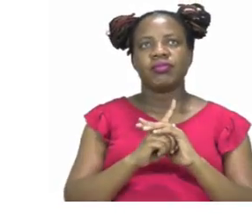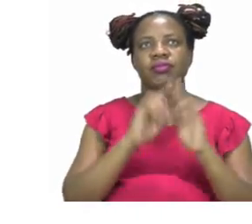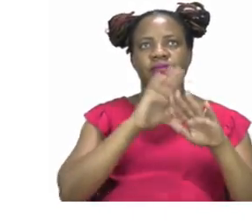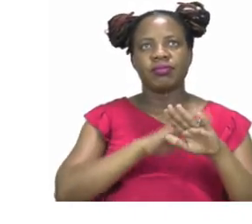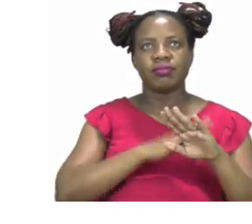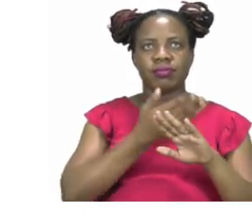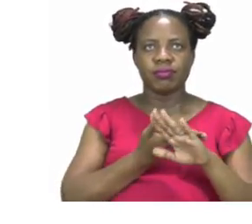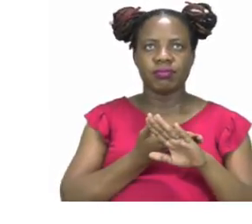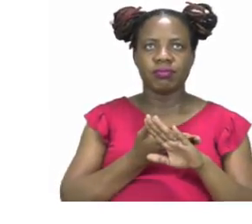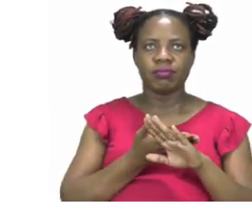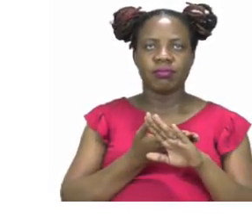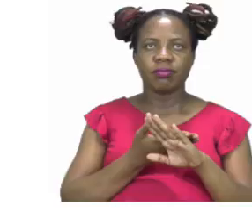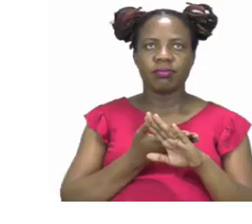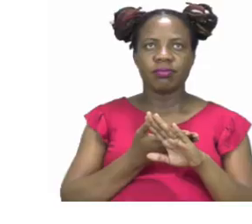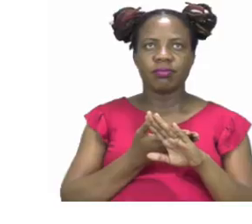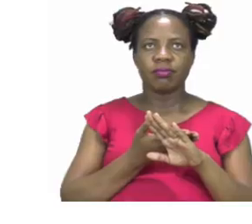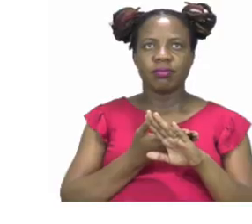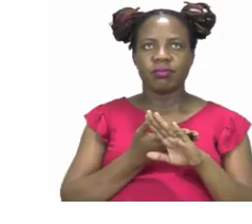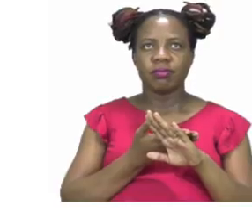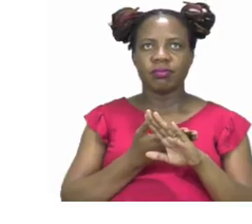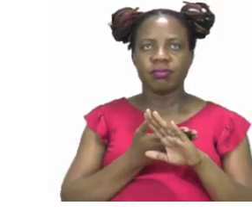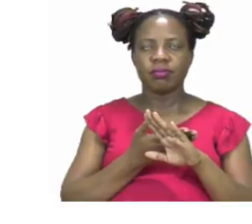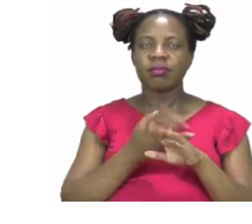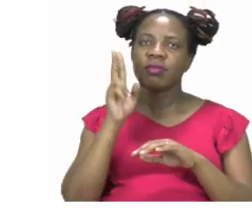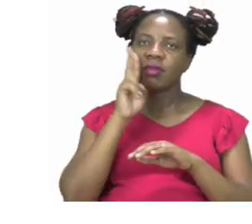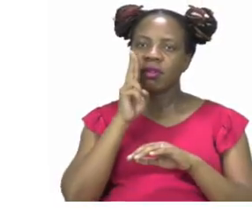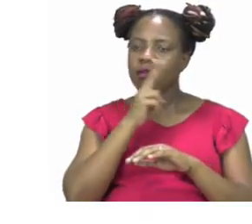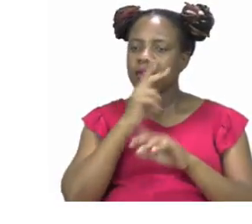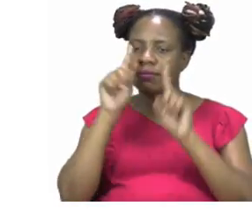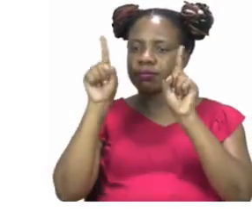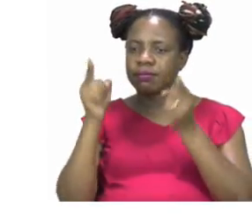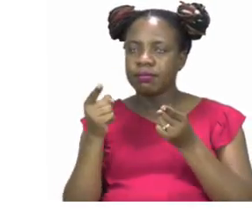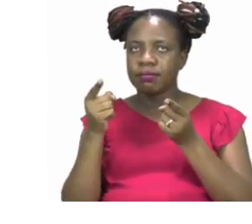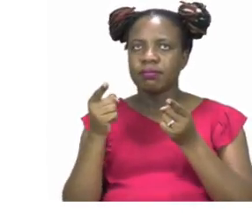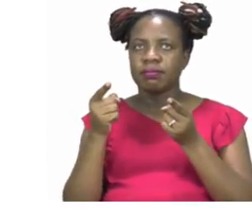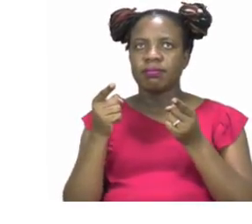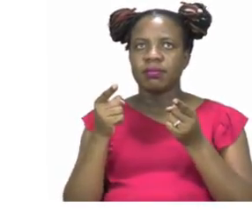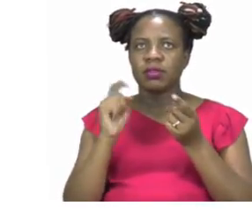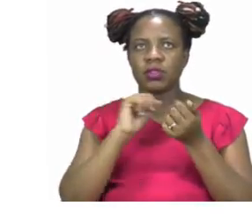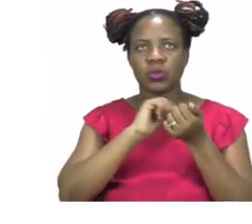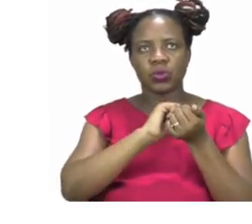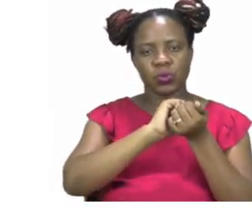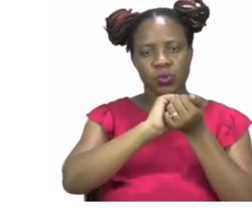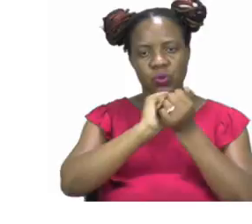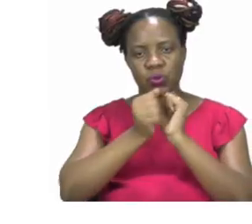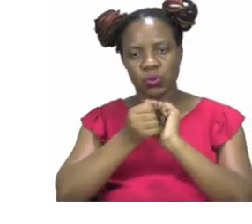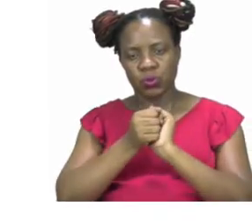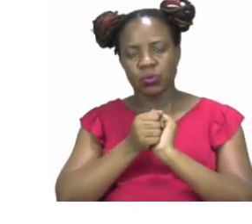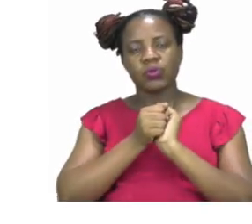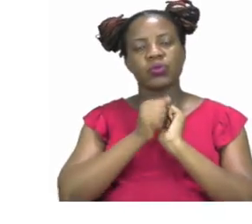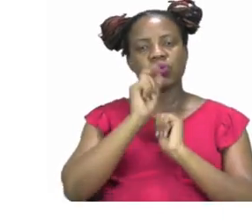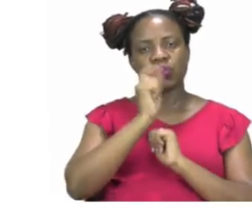will see that the verbs in brackets you need to put in present